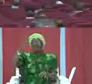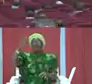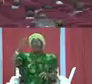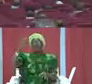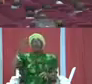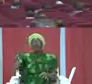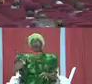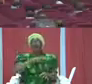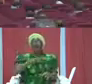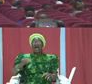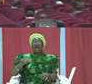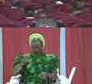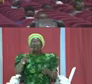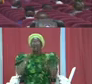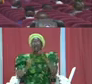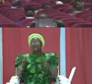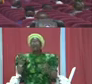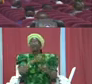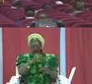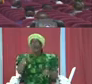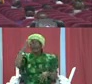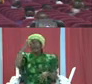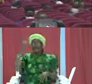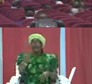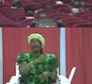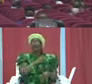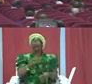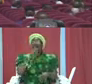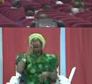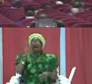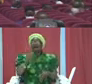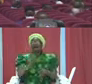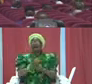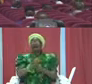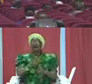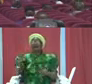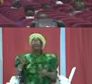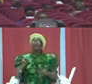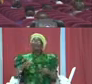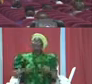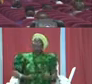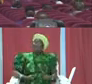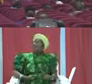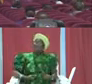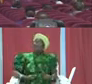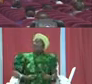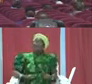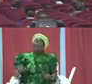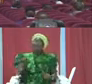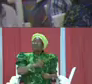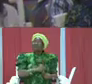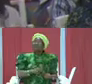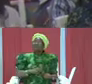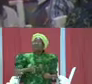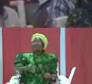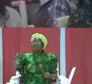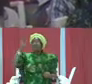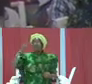And if you thought you are getting tired, suddenly you discover, no, I am waxing stronger.